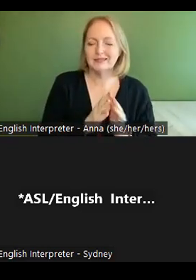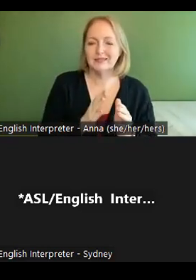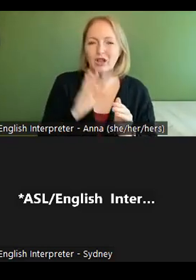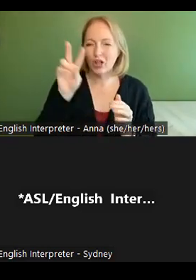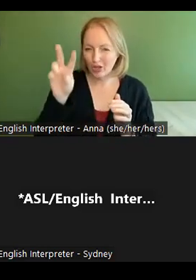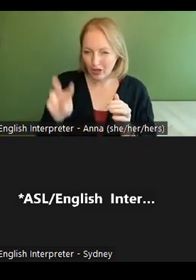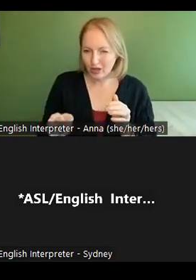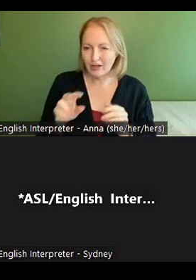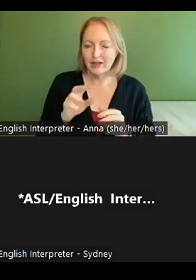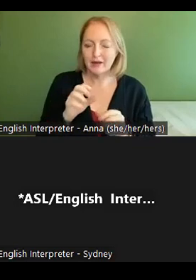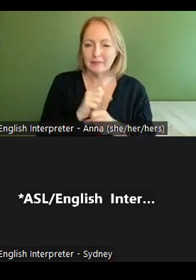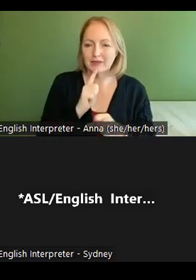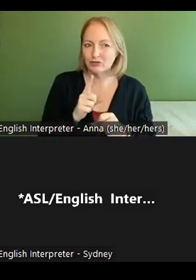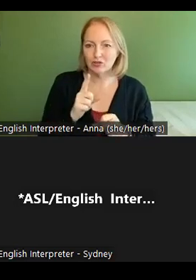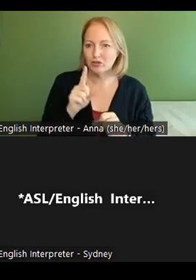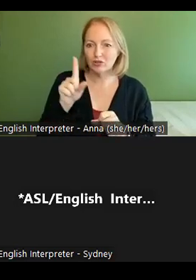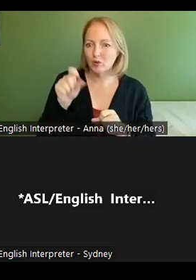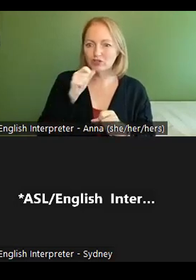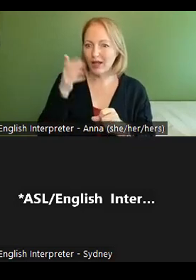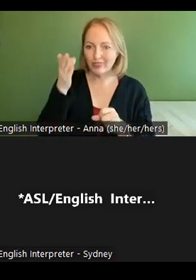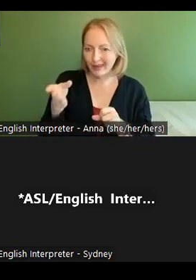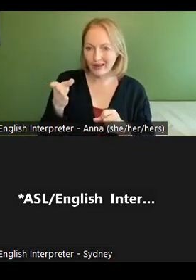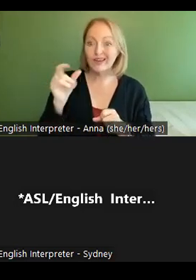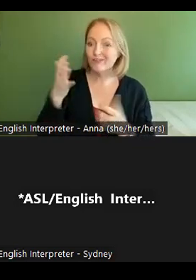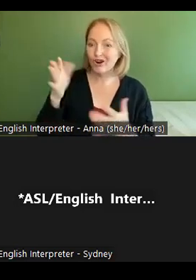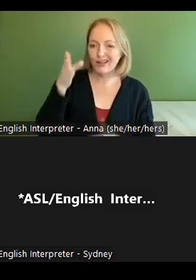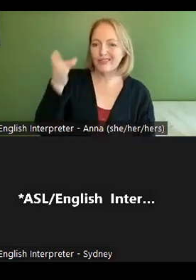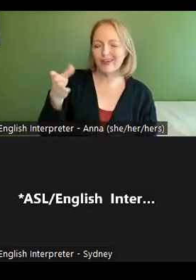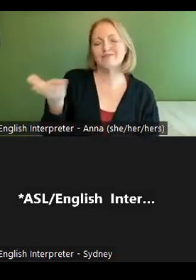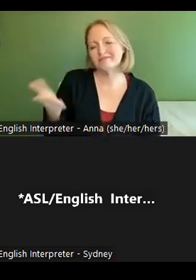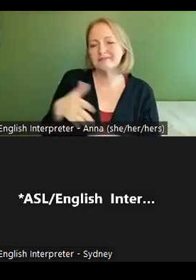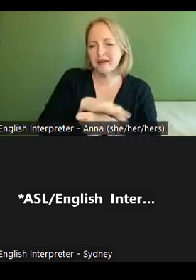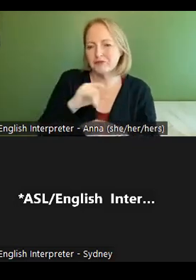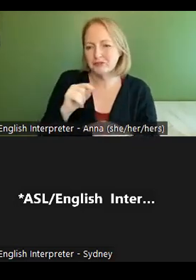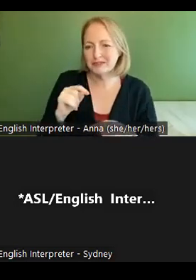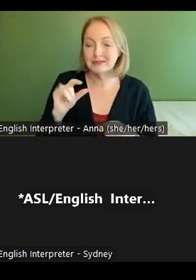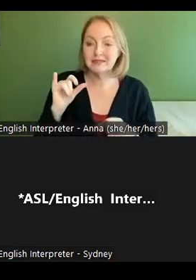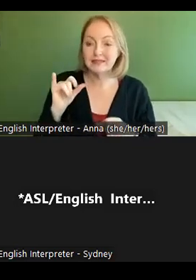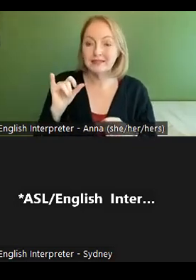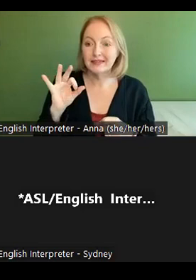at the questions and answers to see if your question is already there. If it is,